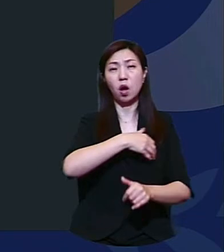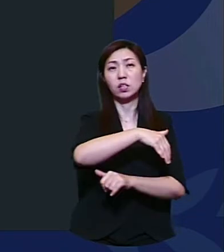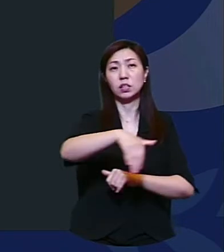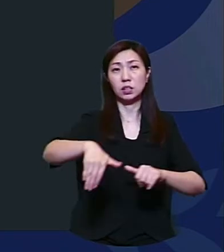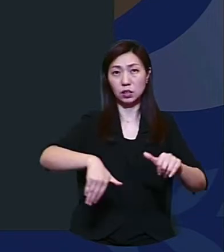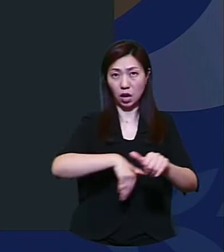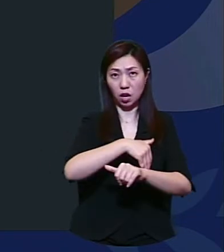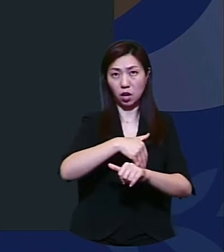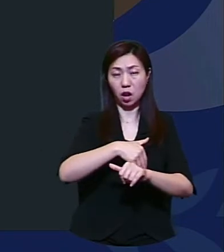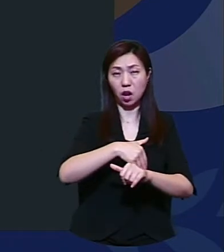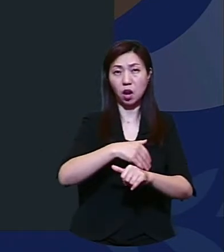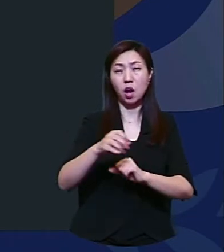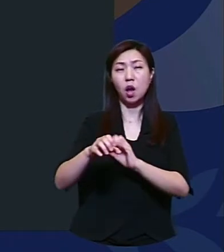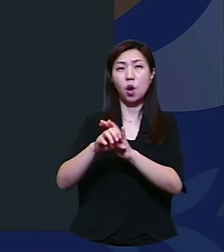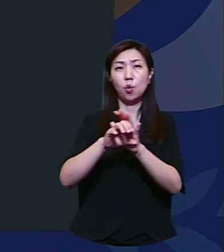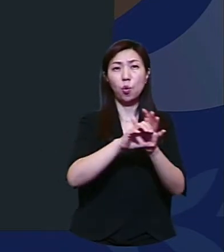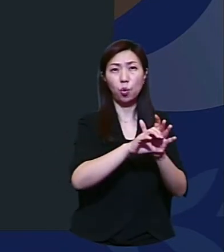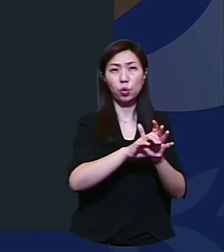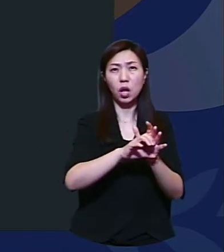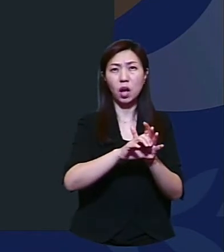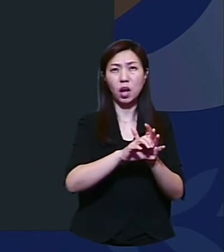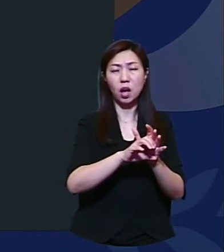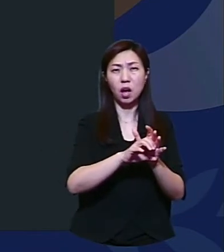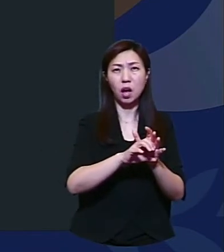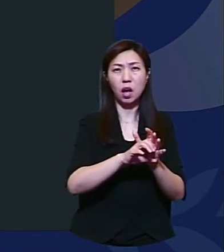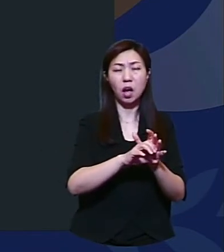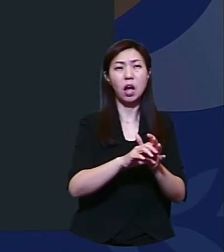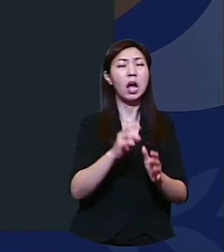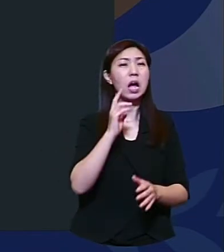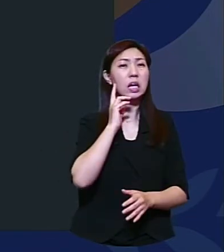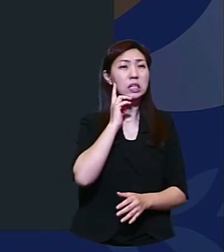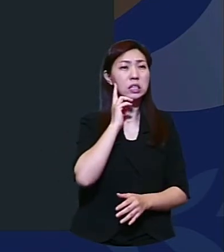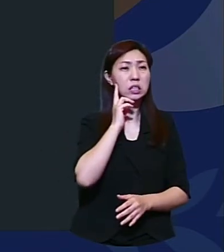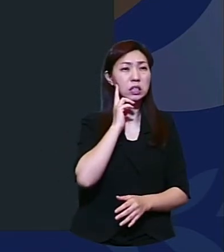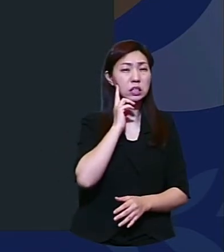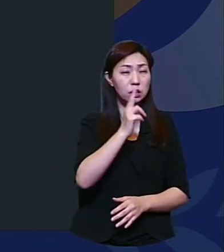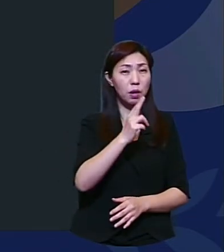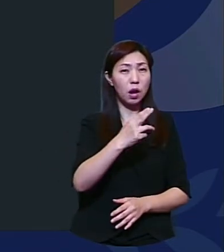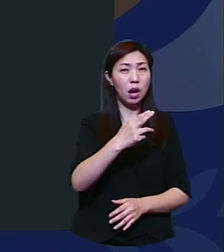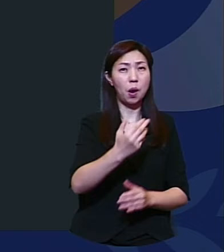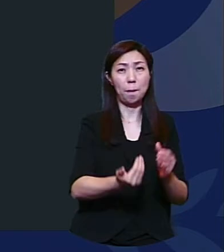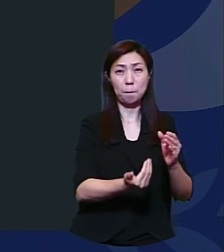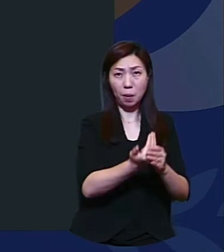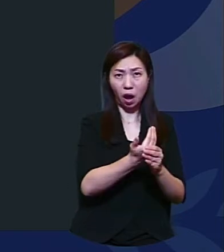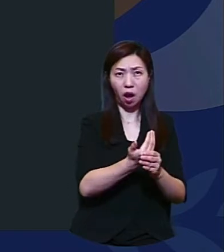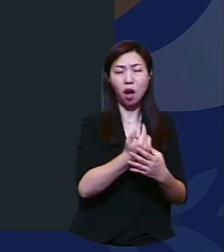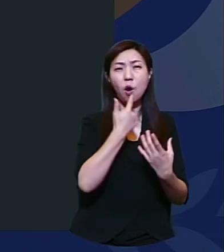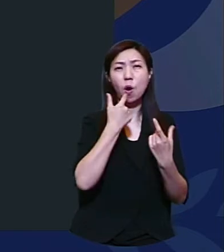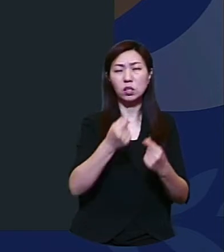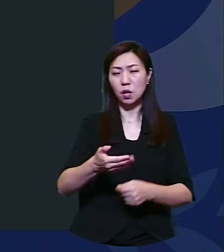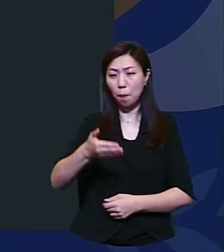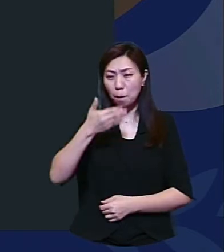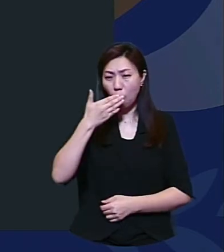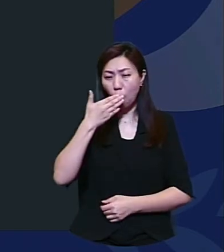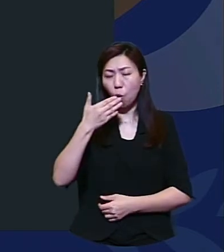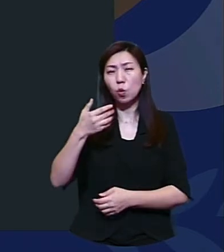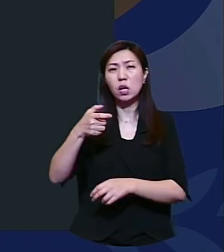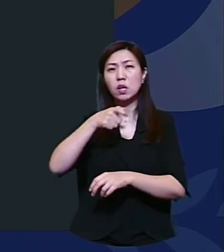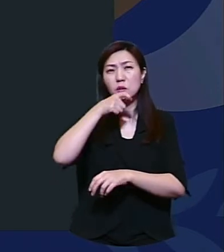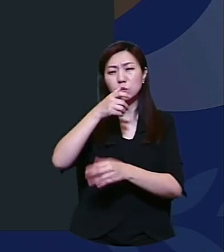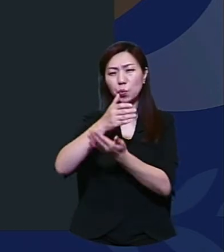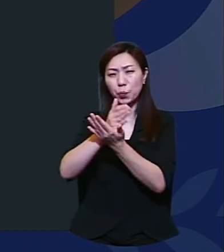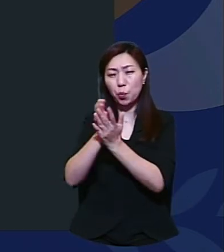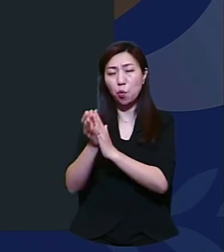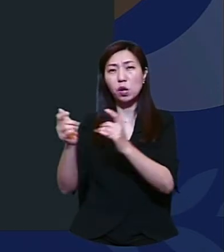food crisis, and I think Frank also mentioned that in your presentation, this food crisis